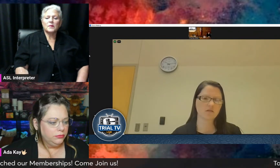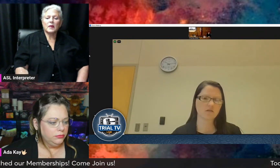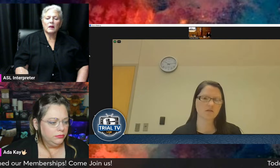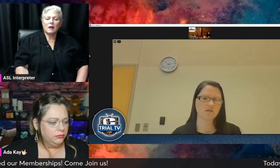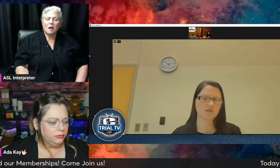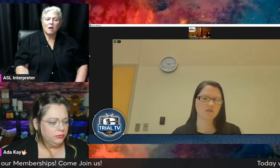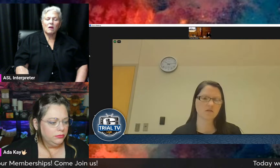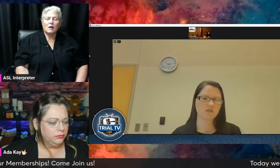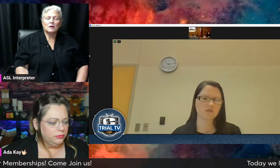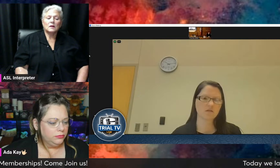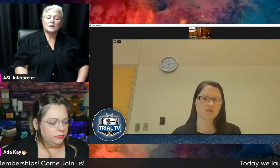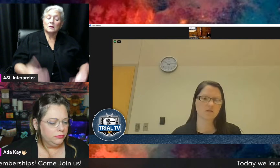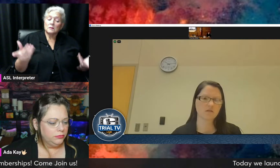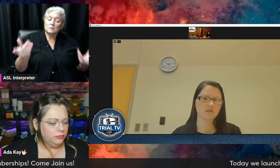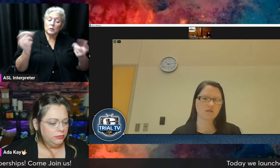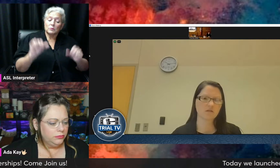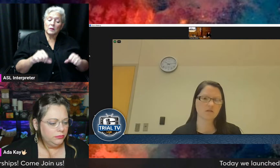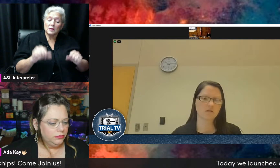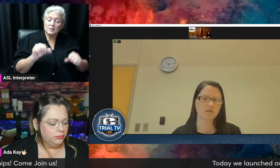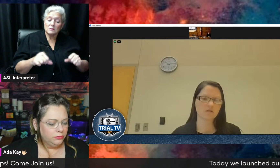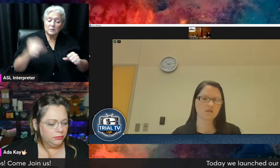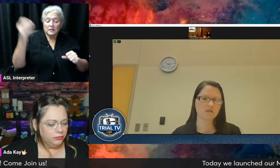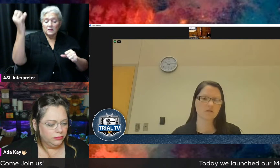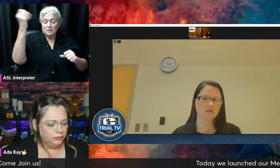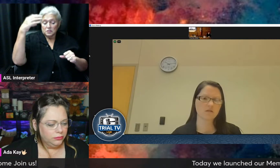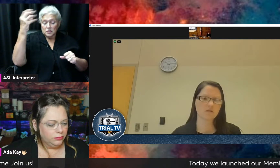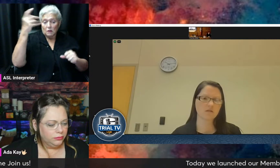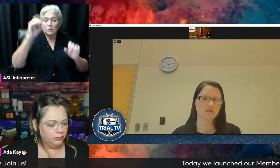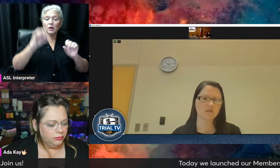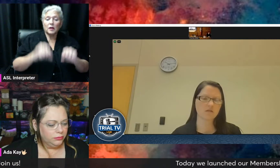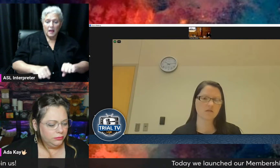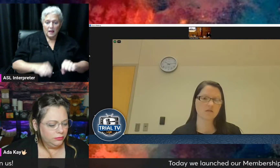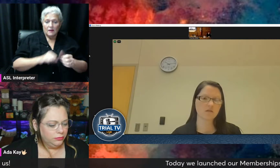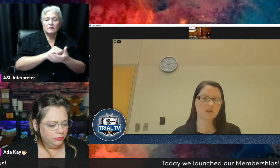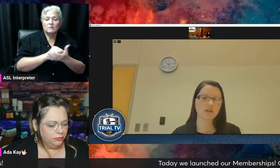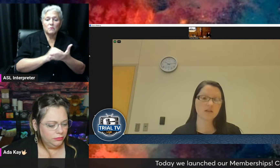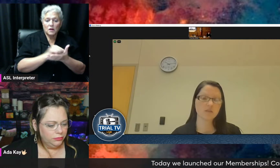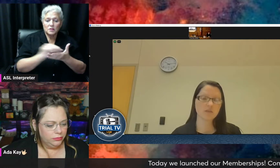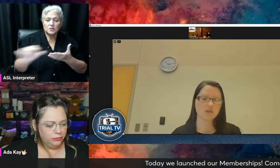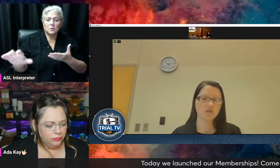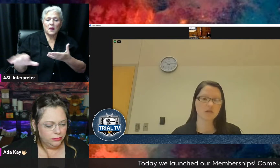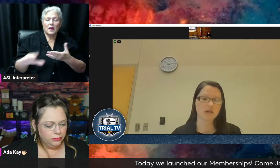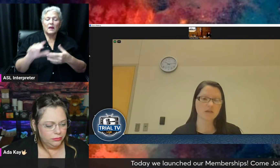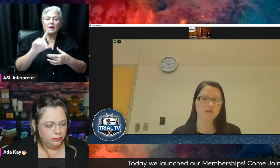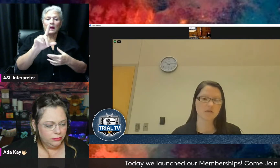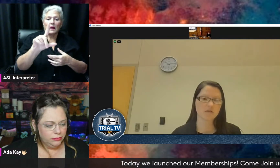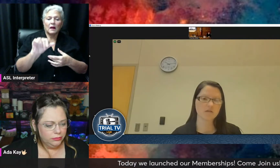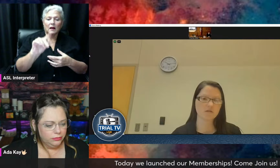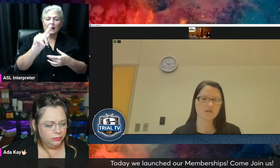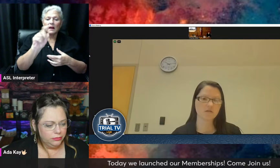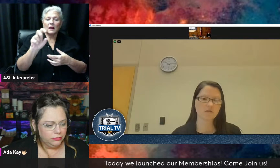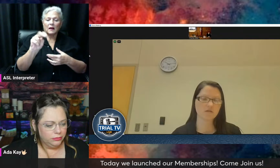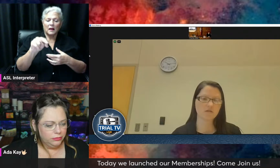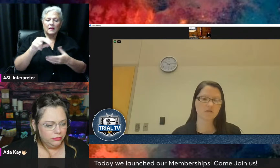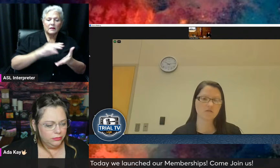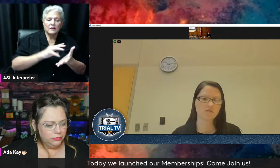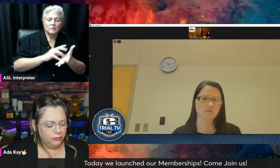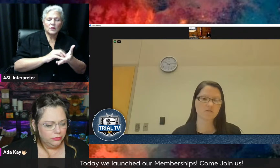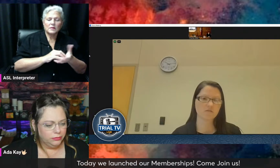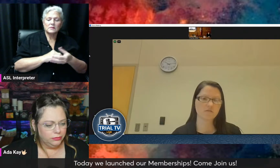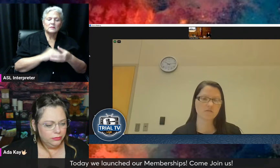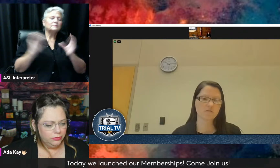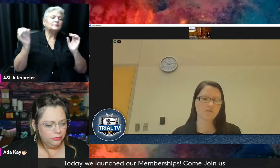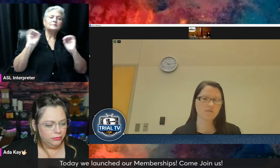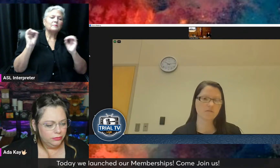But potentially the shower would wash away latent prints? There is the potential, yes. All right, thank you. Nothing